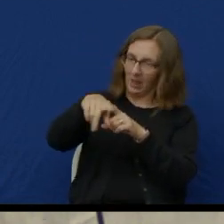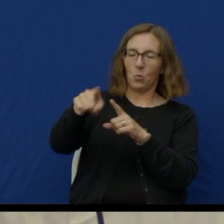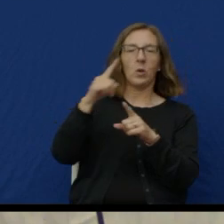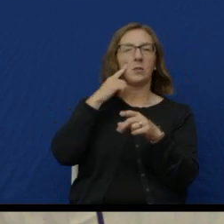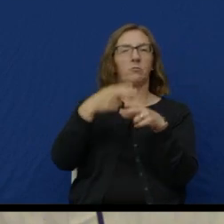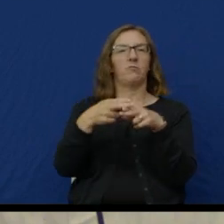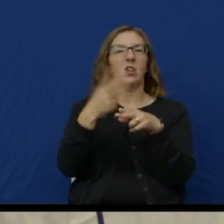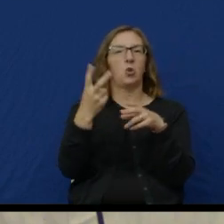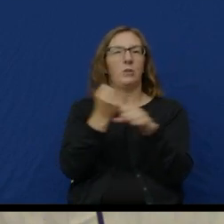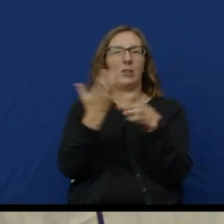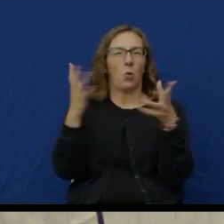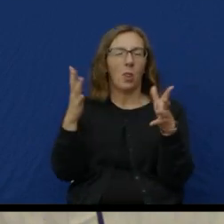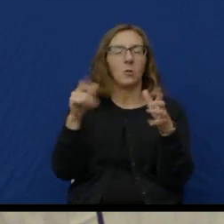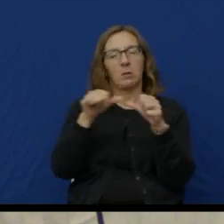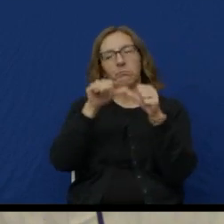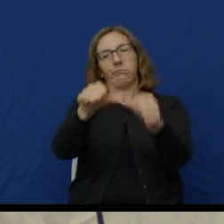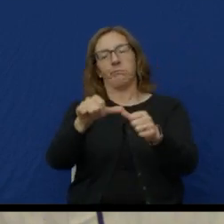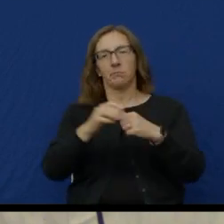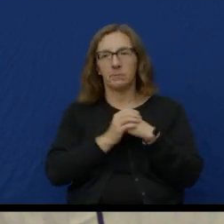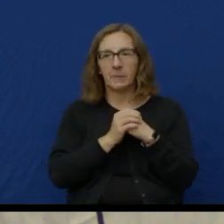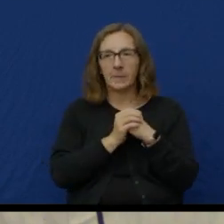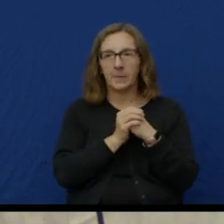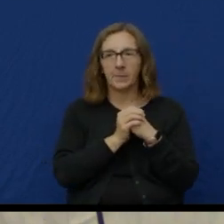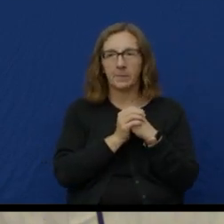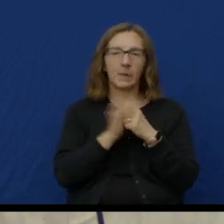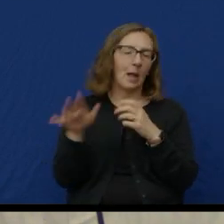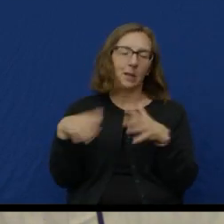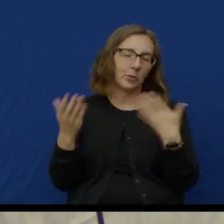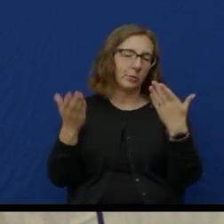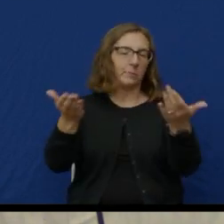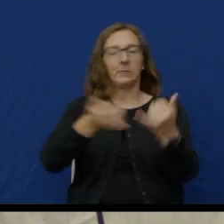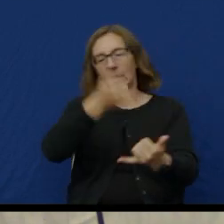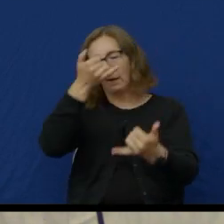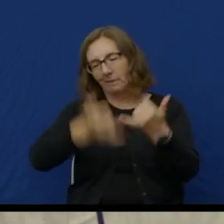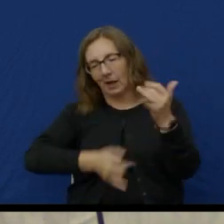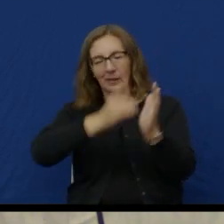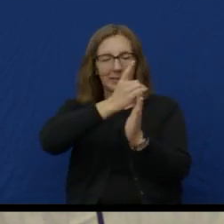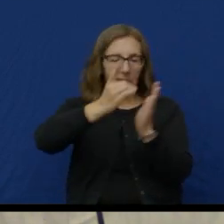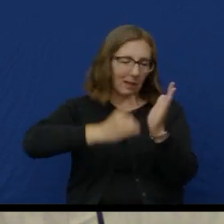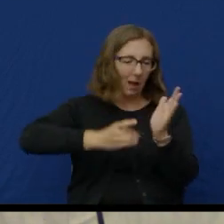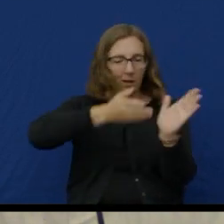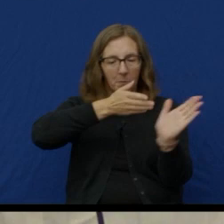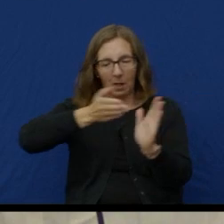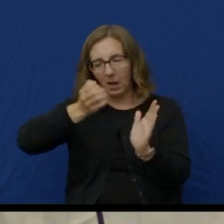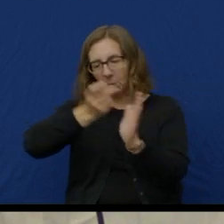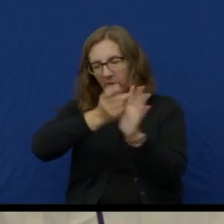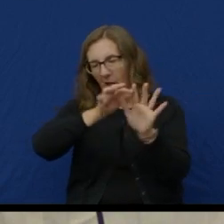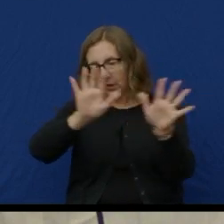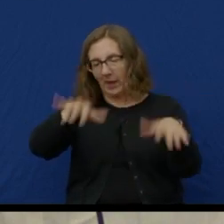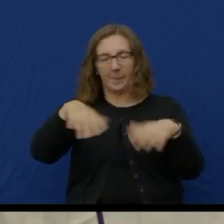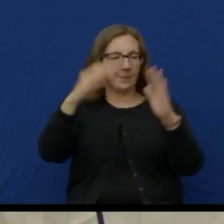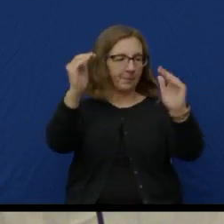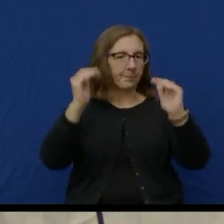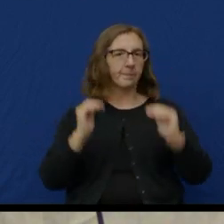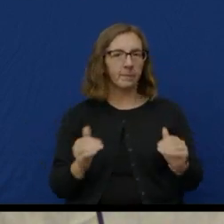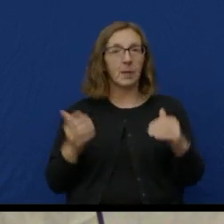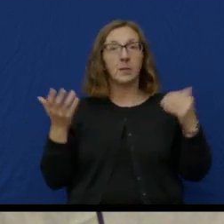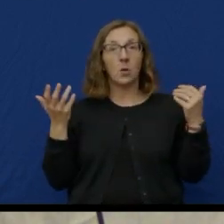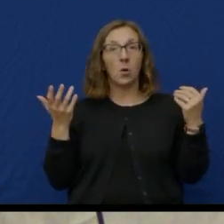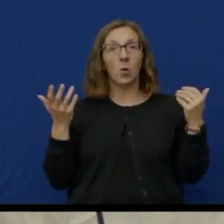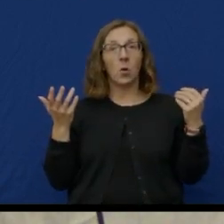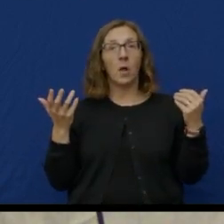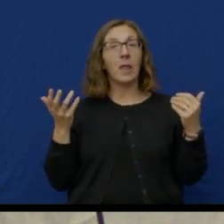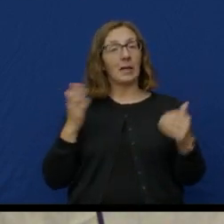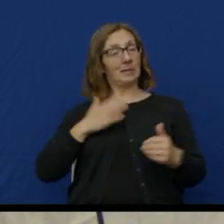and then providing districts with the final design of plan approval. So those are the ones that are on the radar from